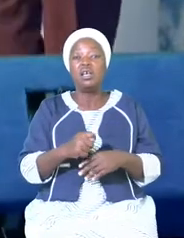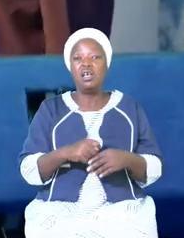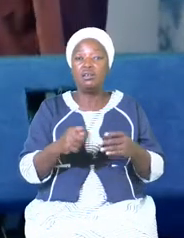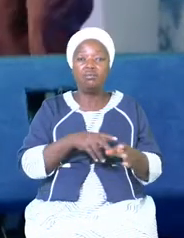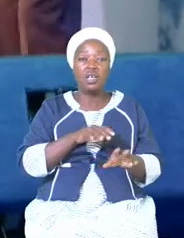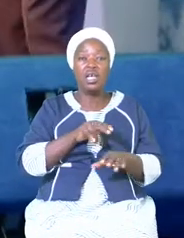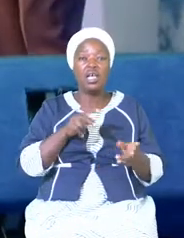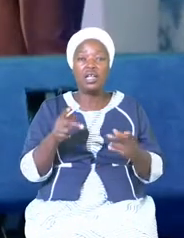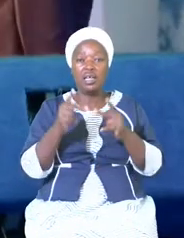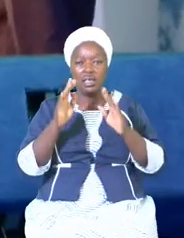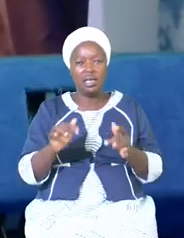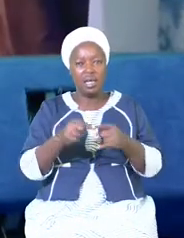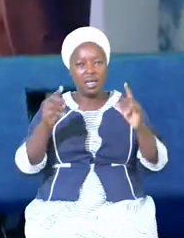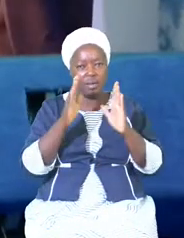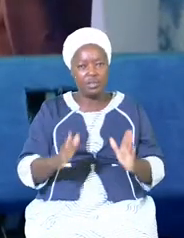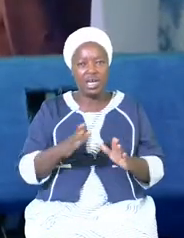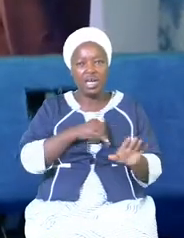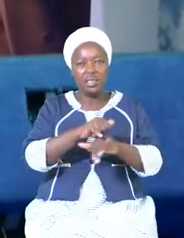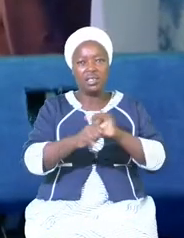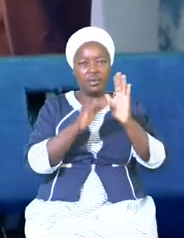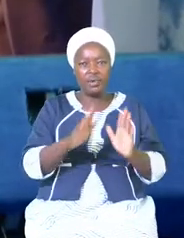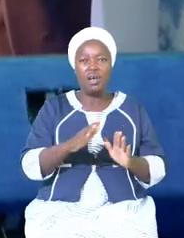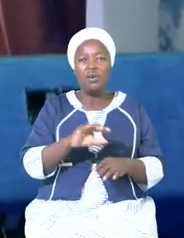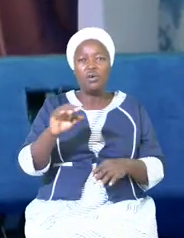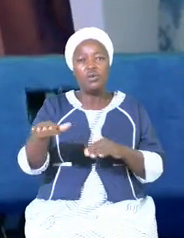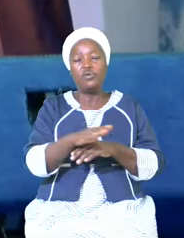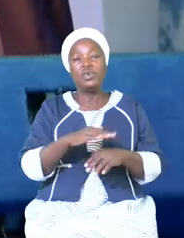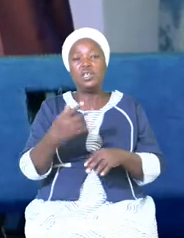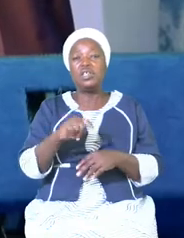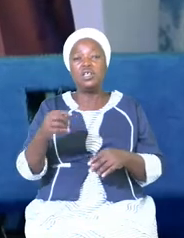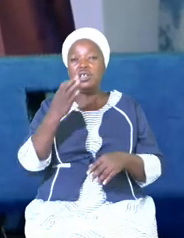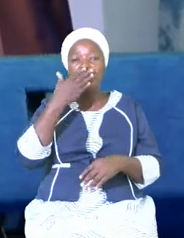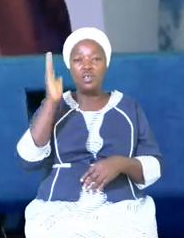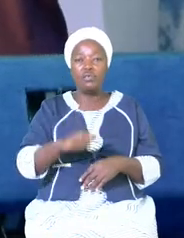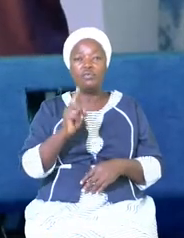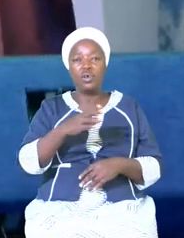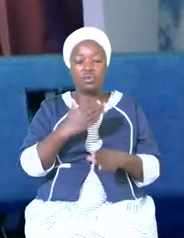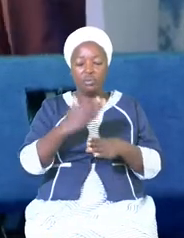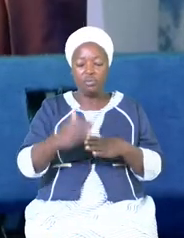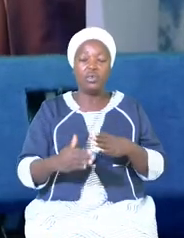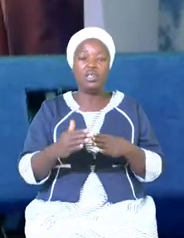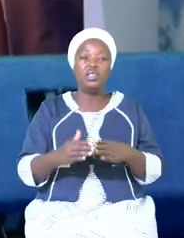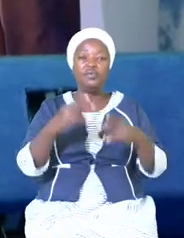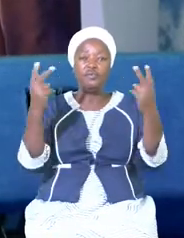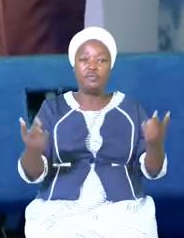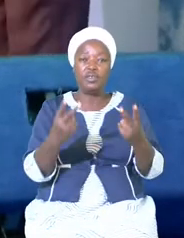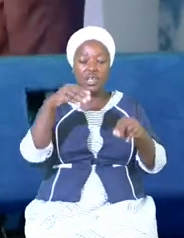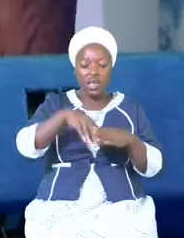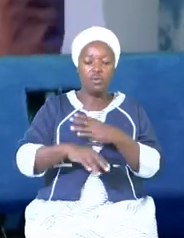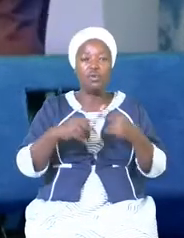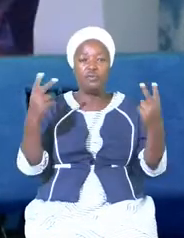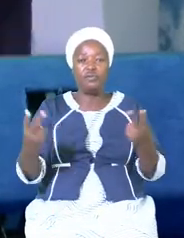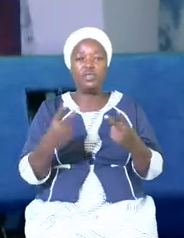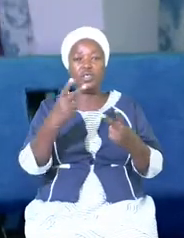evil one. Total victory in what victory? External victory, all round victory. The